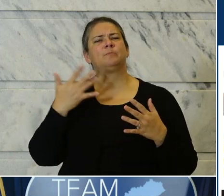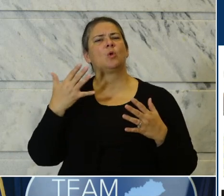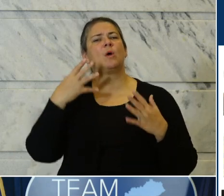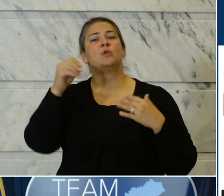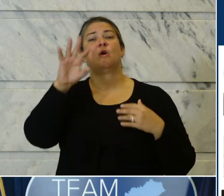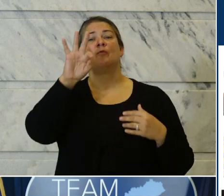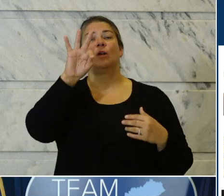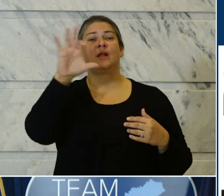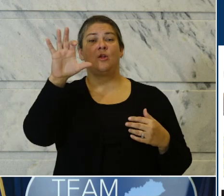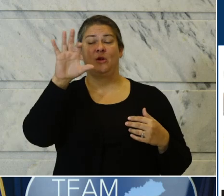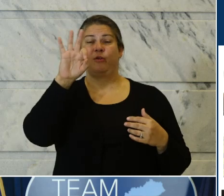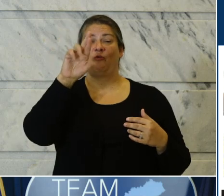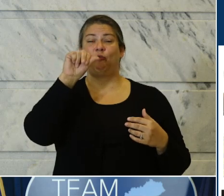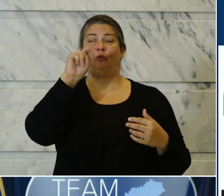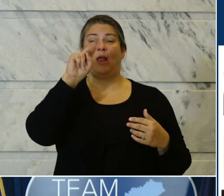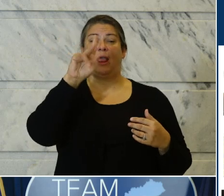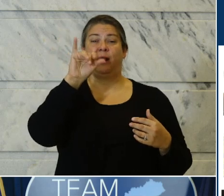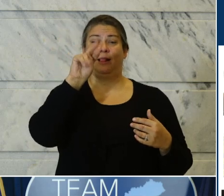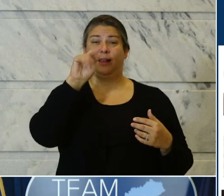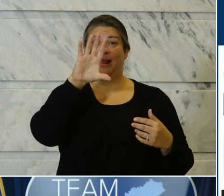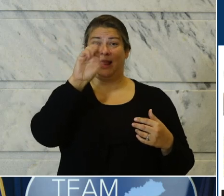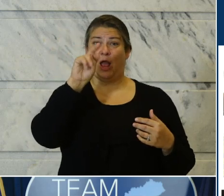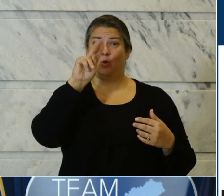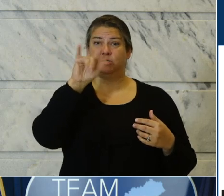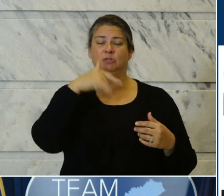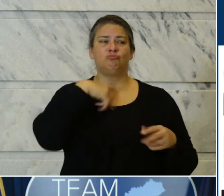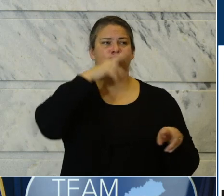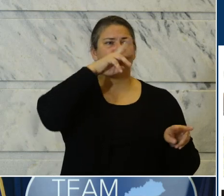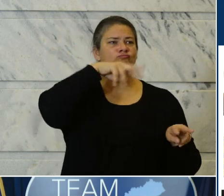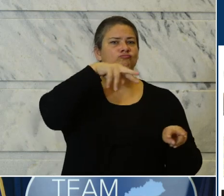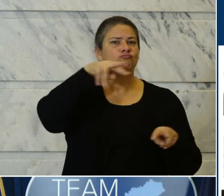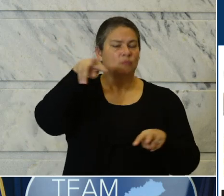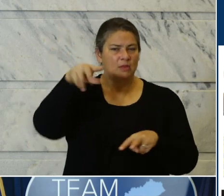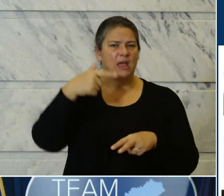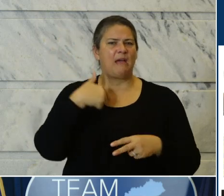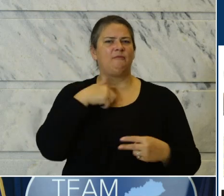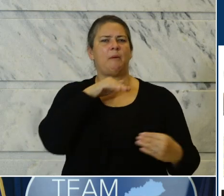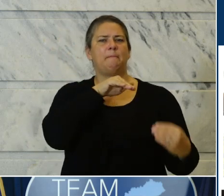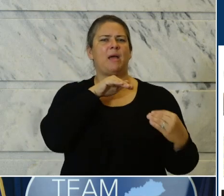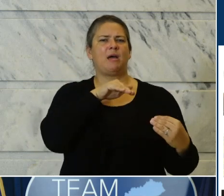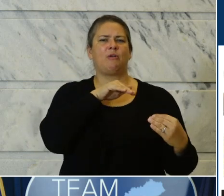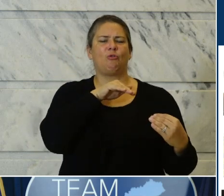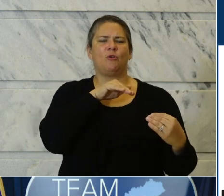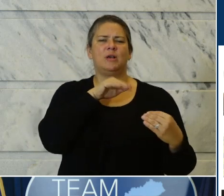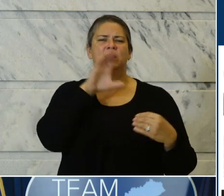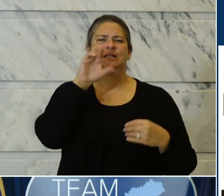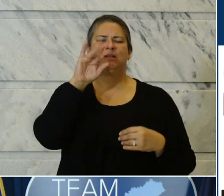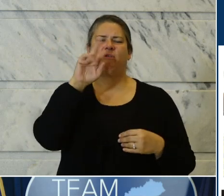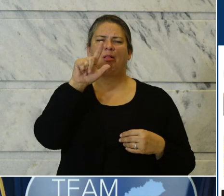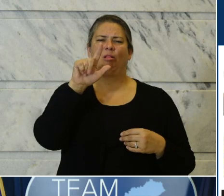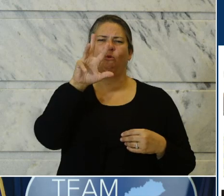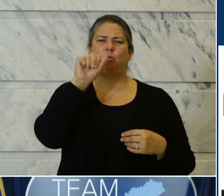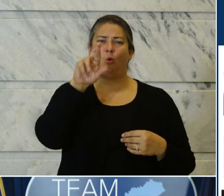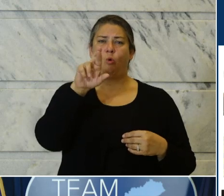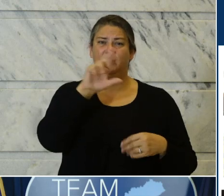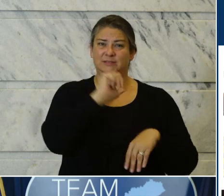Franklin County, whether it is a battlefield site from the Civil War, which we climbed up